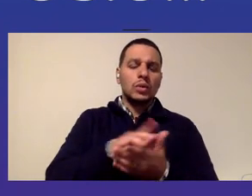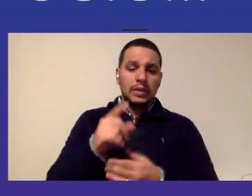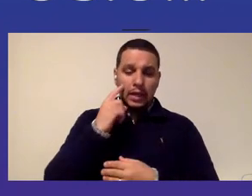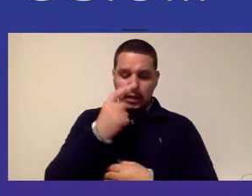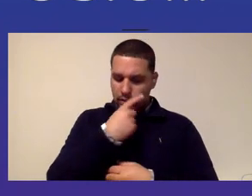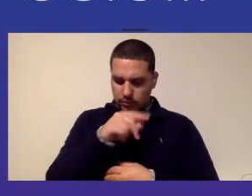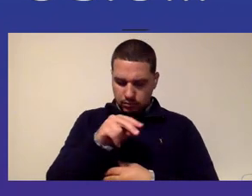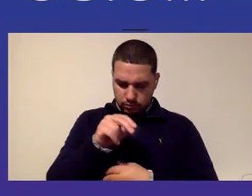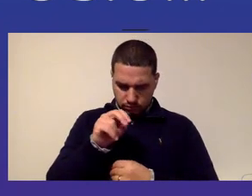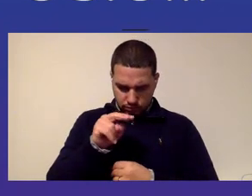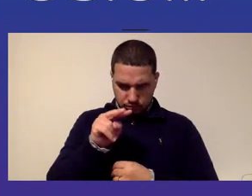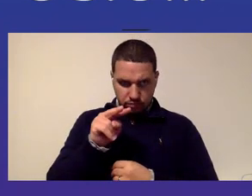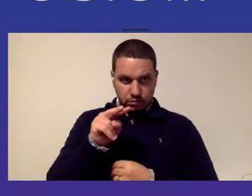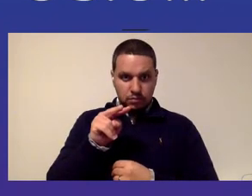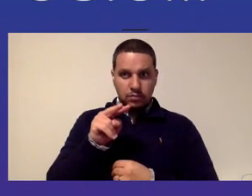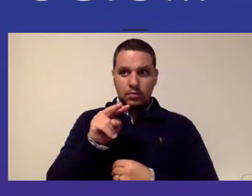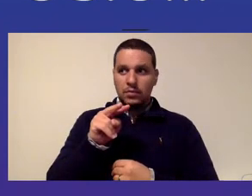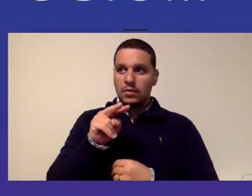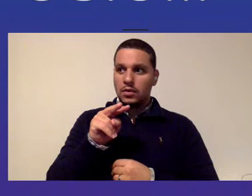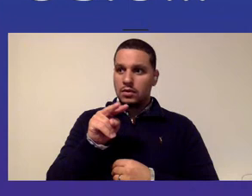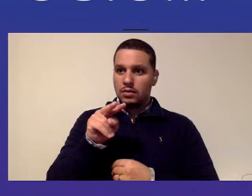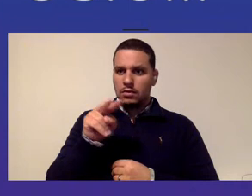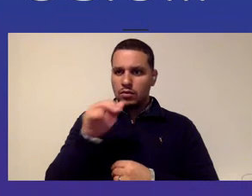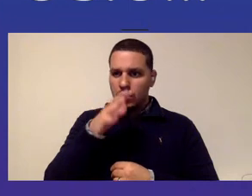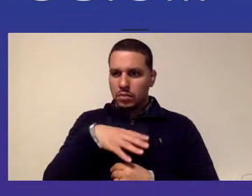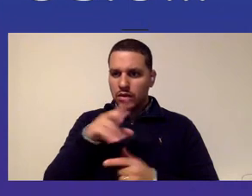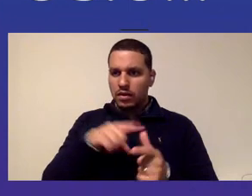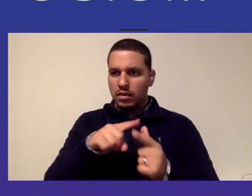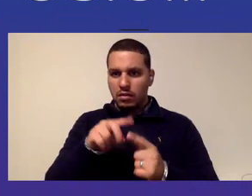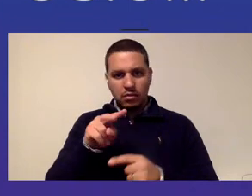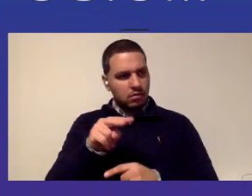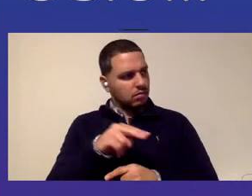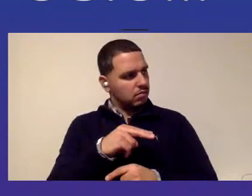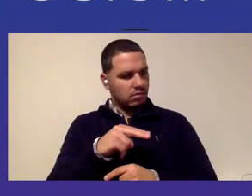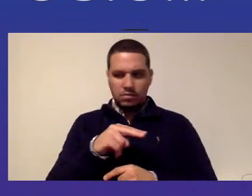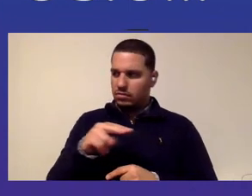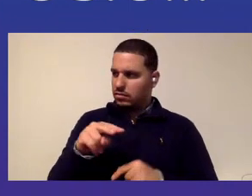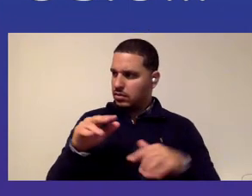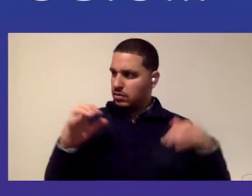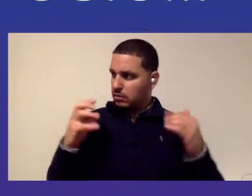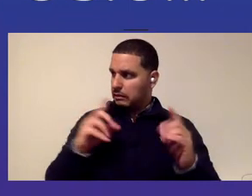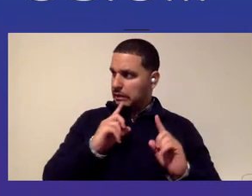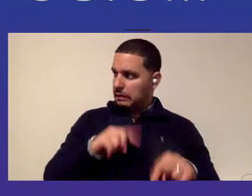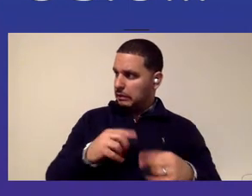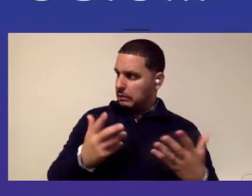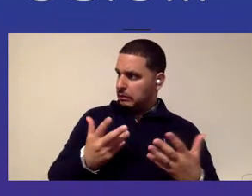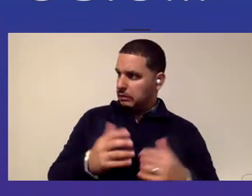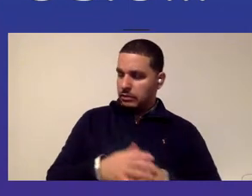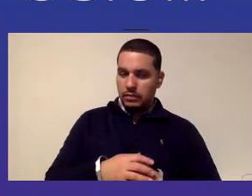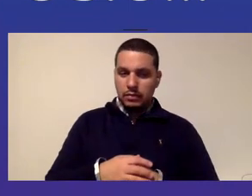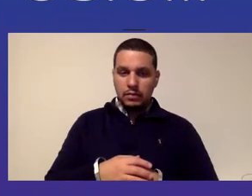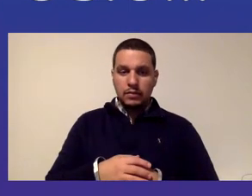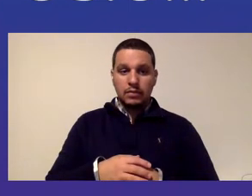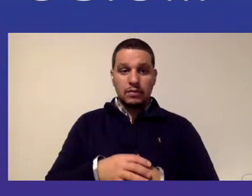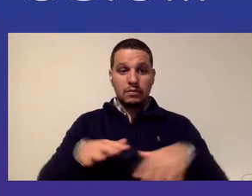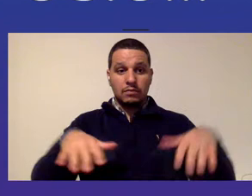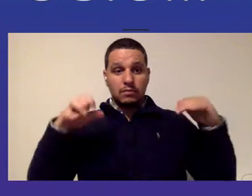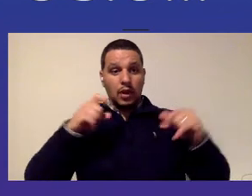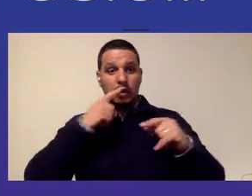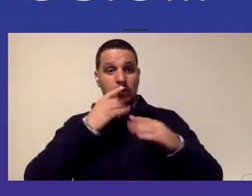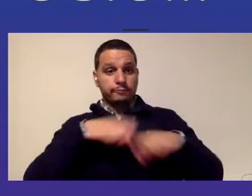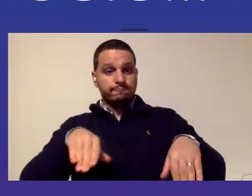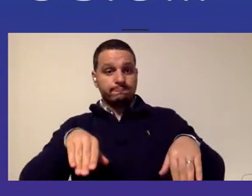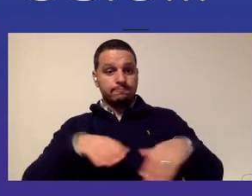widen as he looks first to the young women and then to the crowd for answers. He is met with silence, but